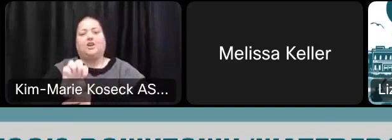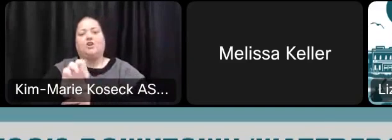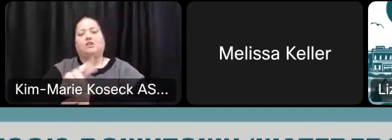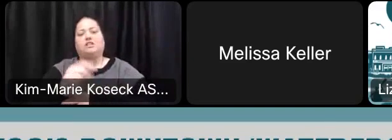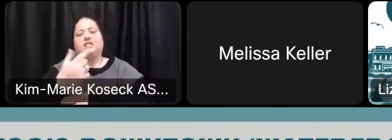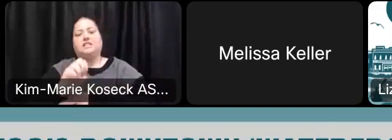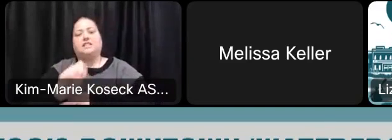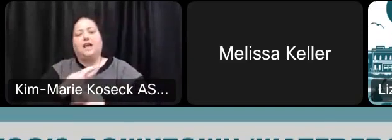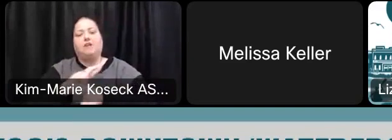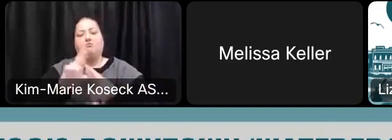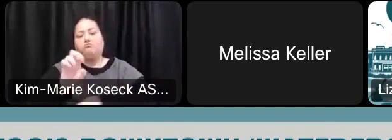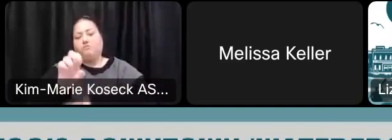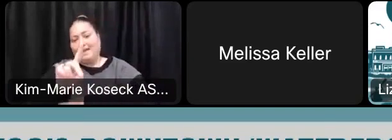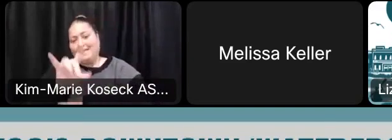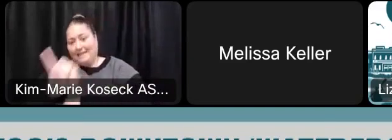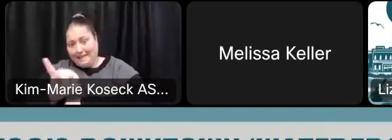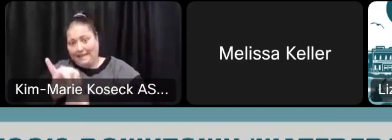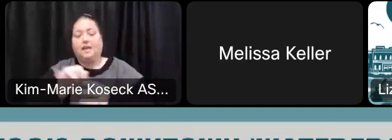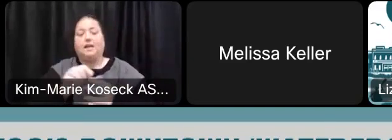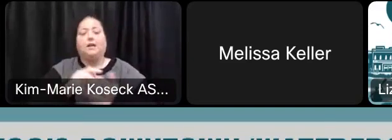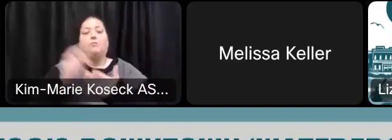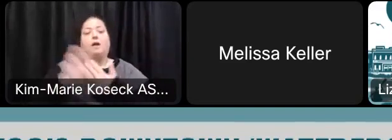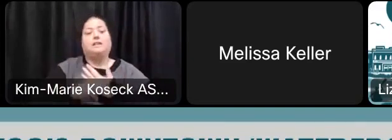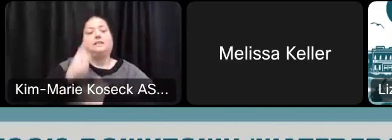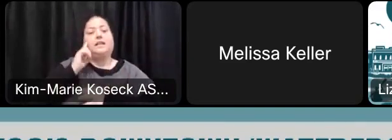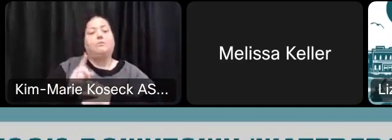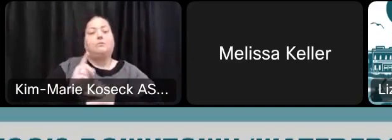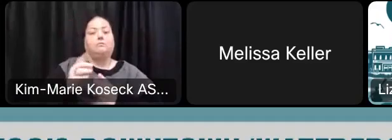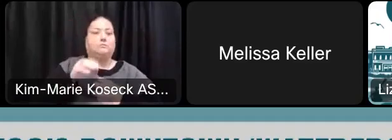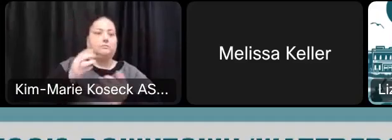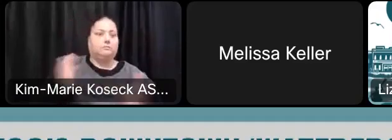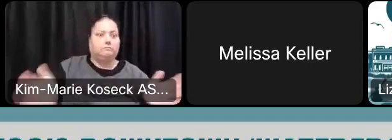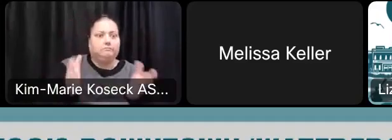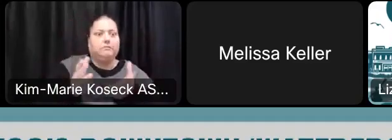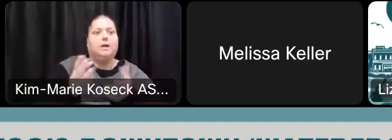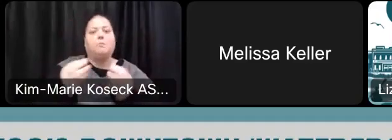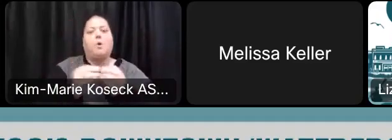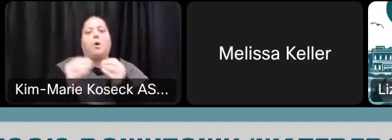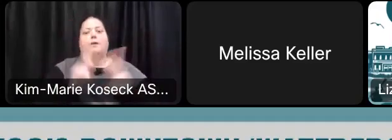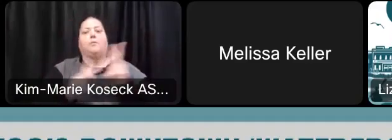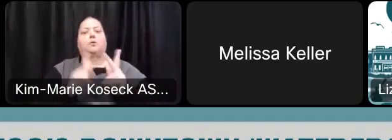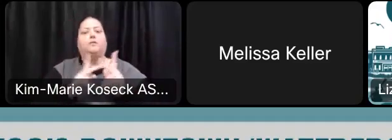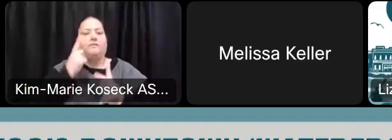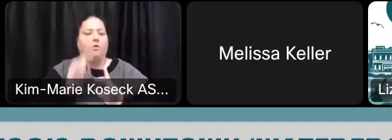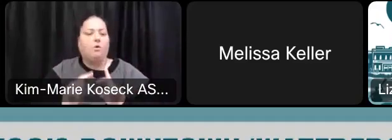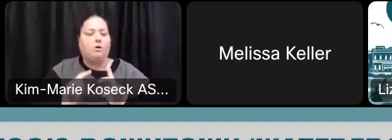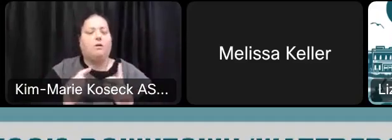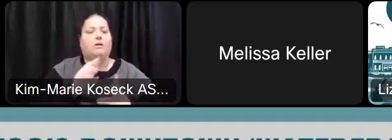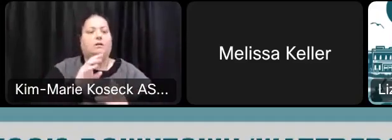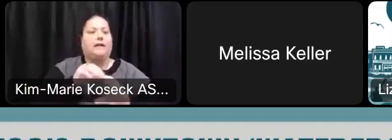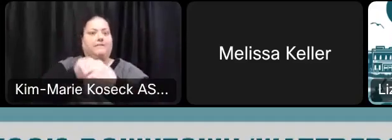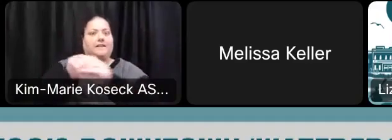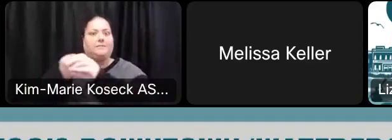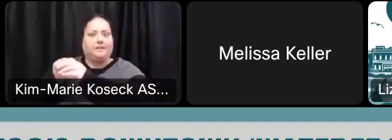projects that will also leverage additional investments, attract more public and private investments. We've been invested there